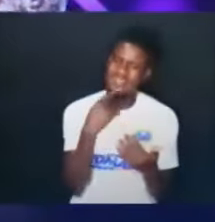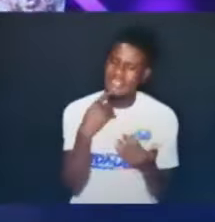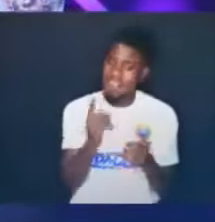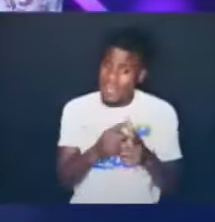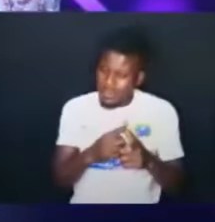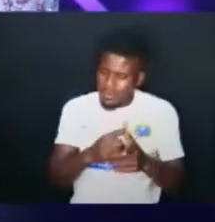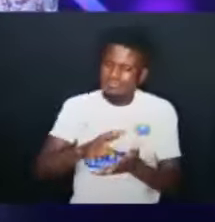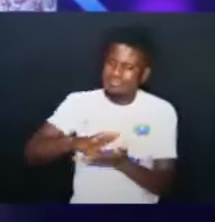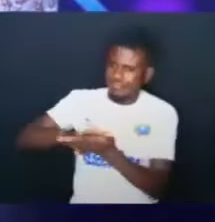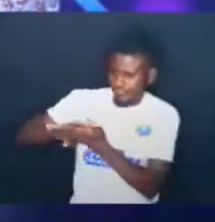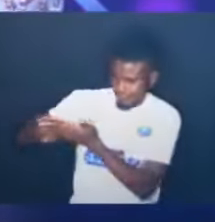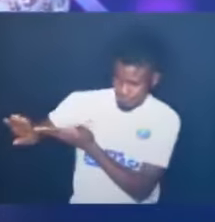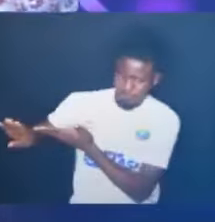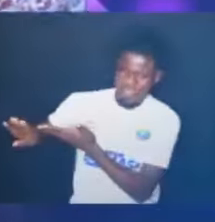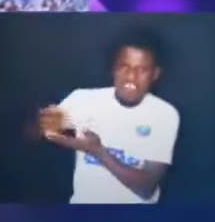Forgive.